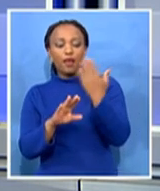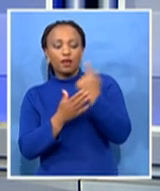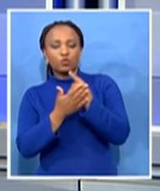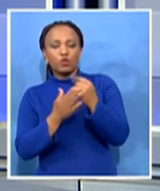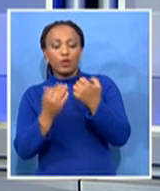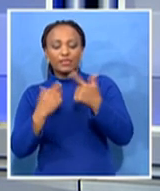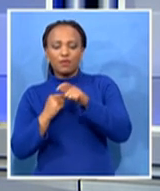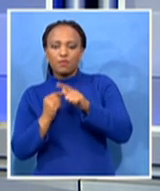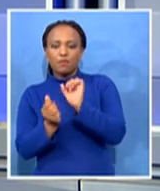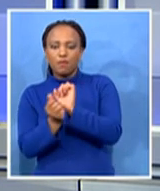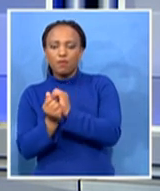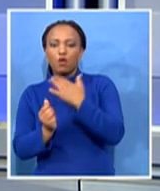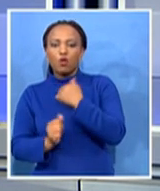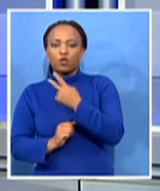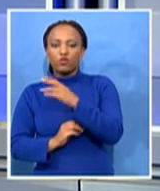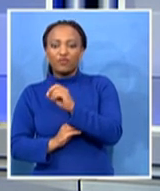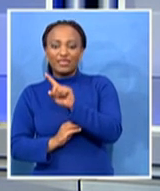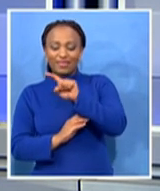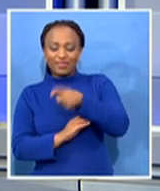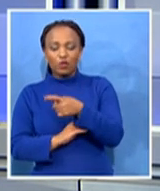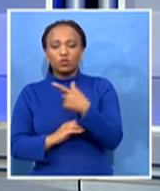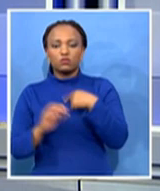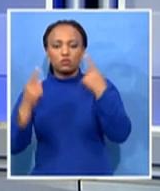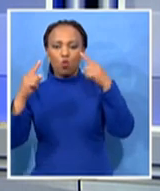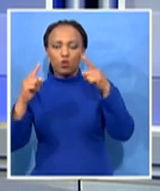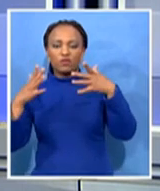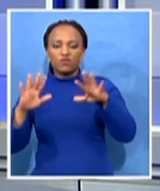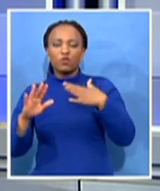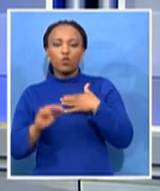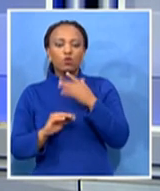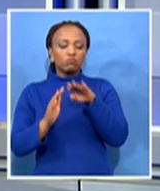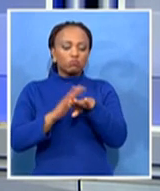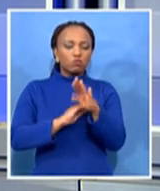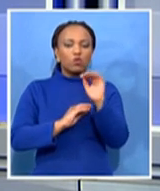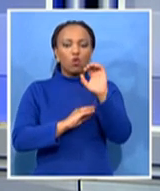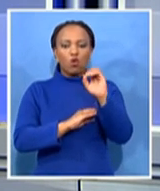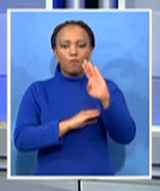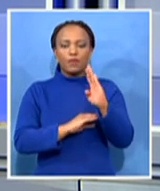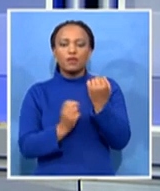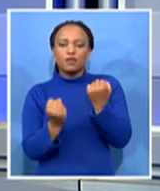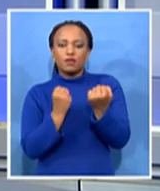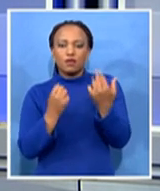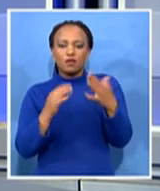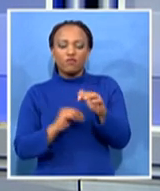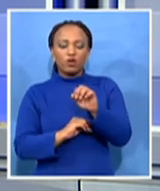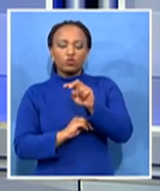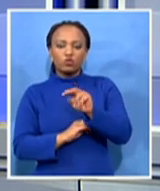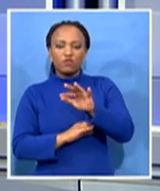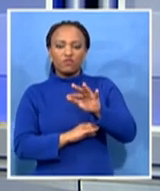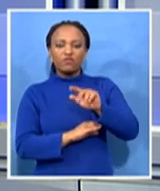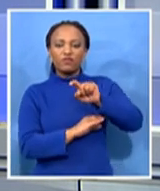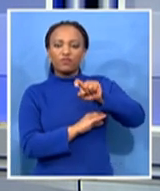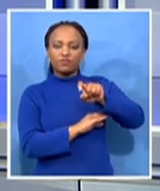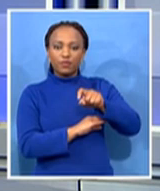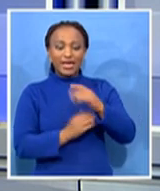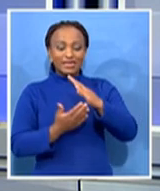audit. They appeared in the Bloemfontein Magistrate Court, 50 to 500,000 rand respectively. Bail, some of them are out on. As you heard, Nosipho,